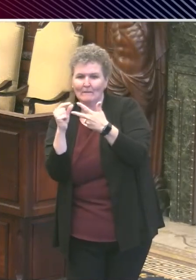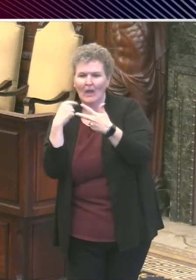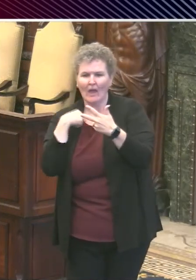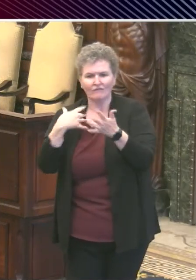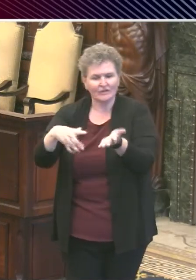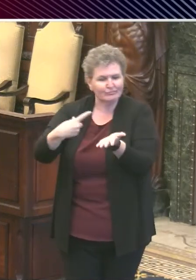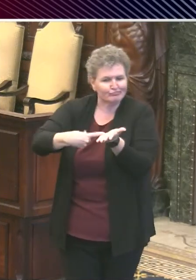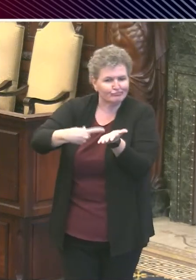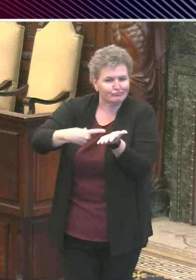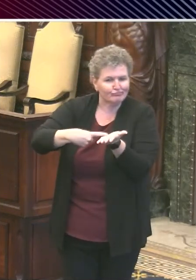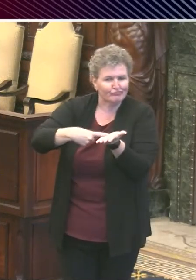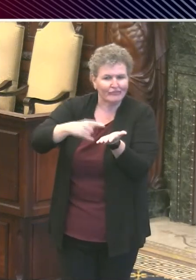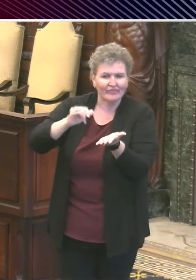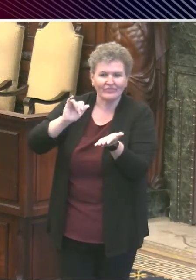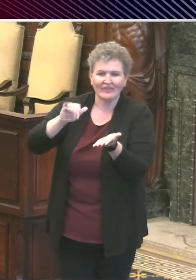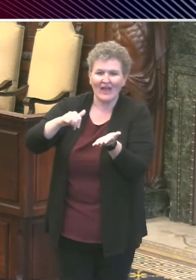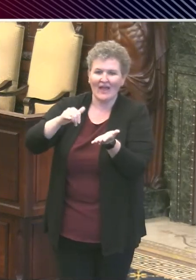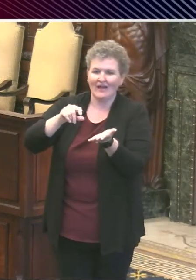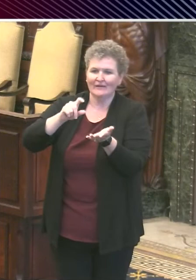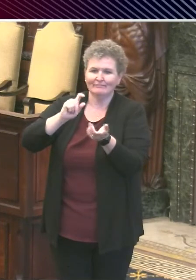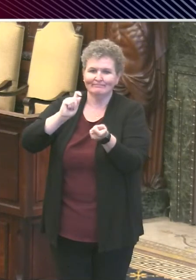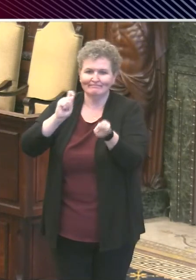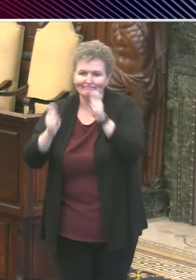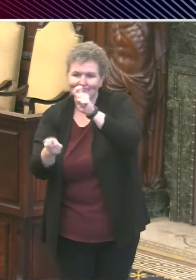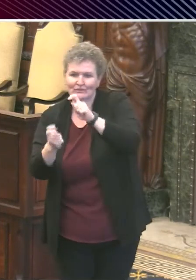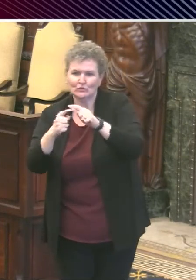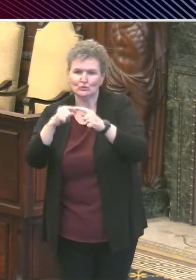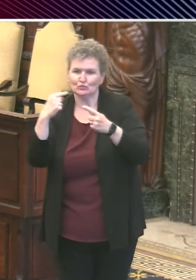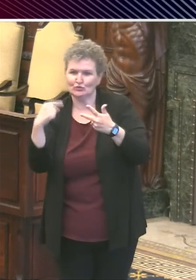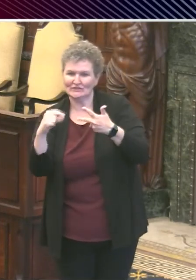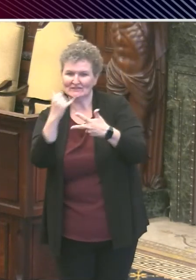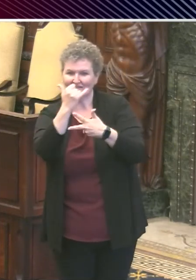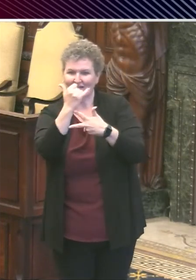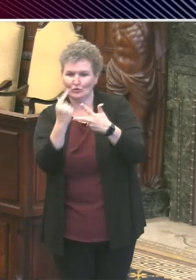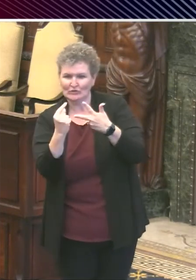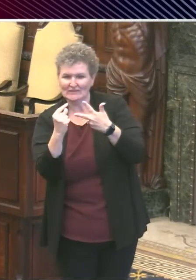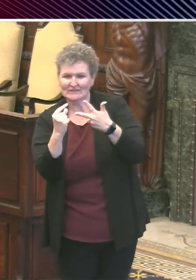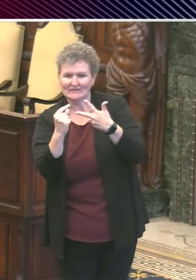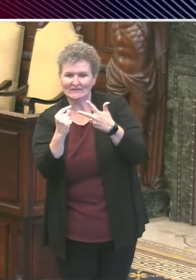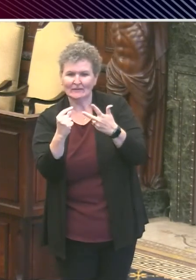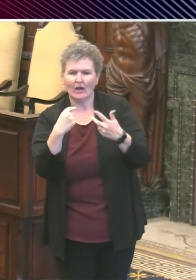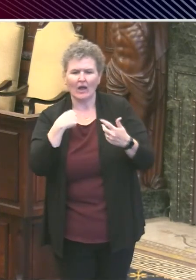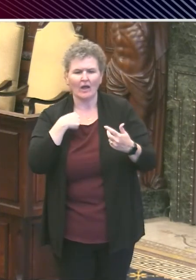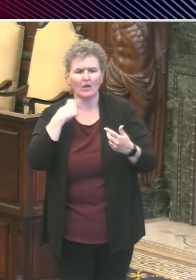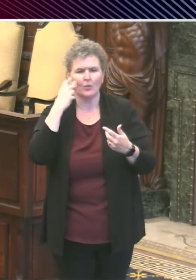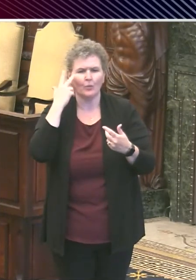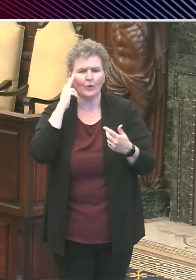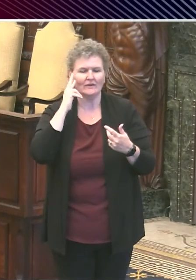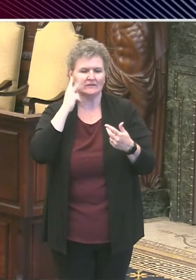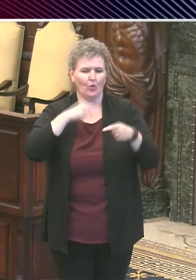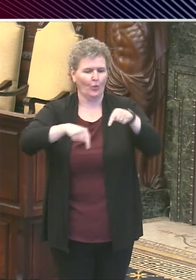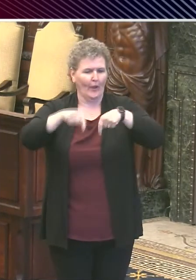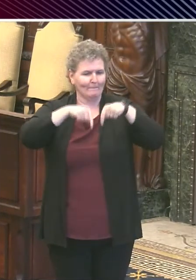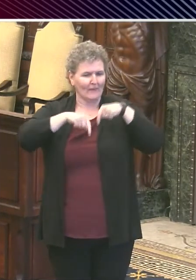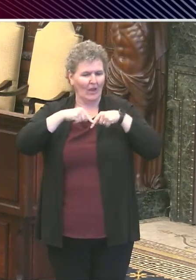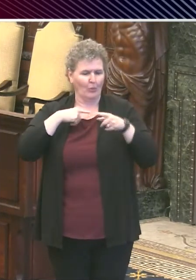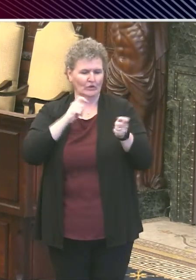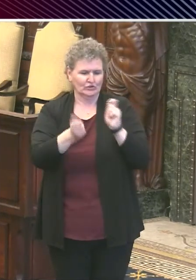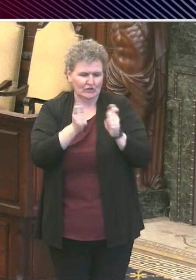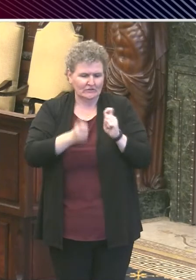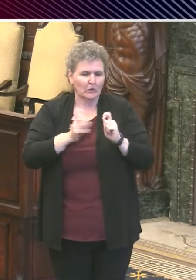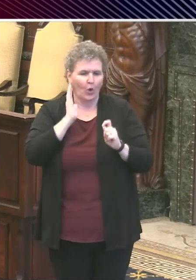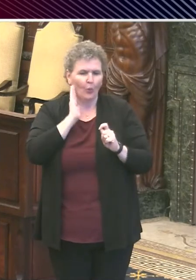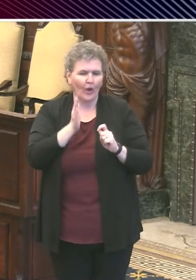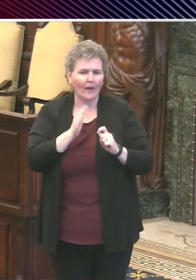is still true in green. So we will go back over that issue and try to get that clear on our website. Cool, because the dates on those PDFs are